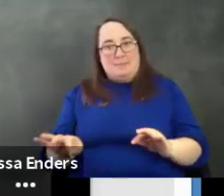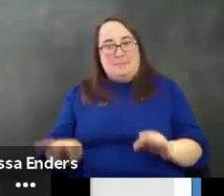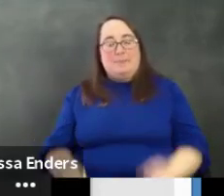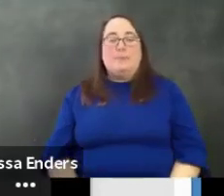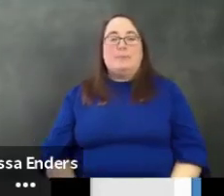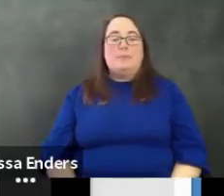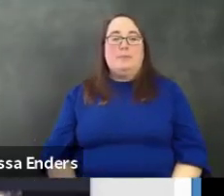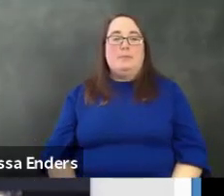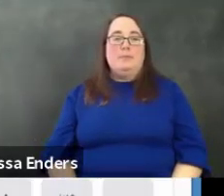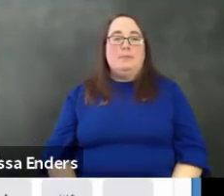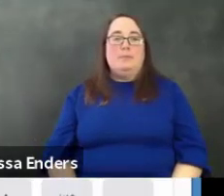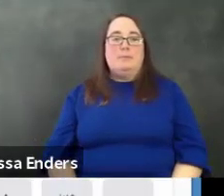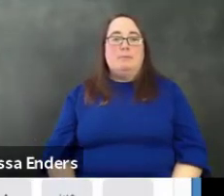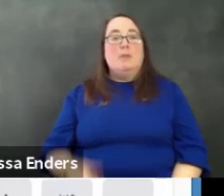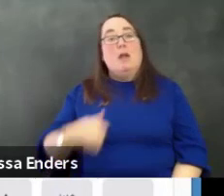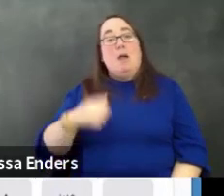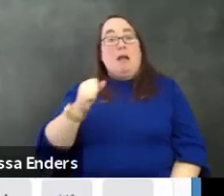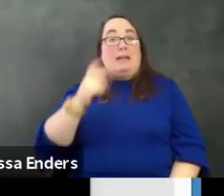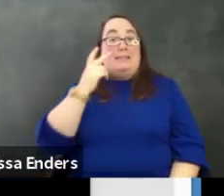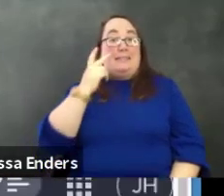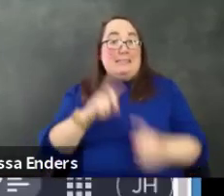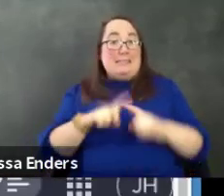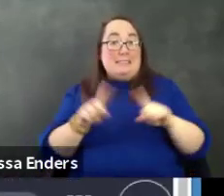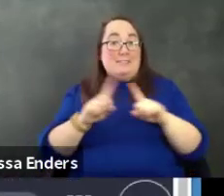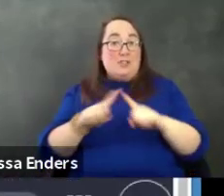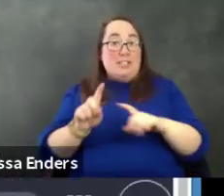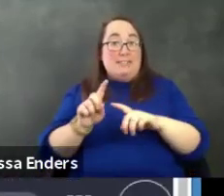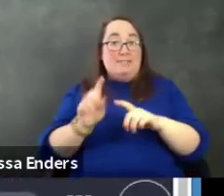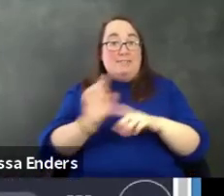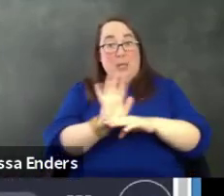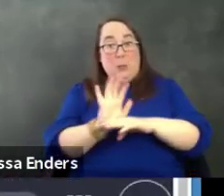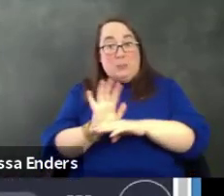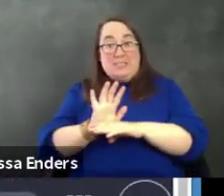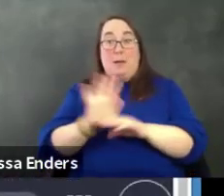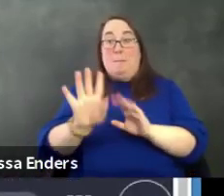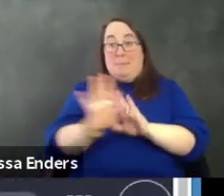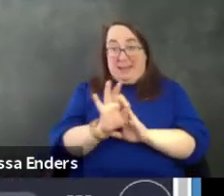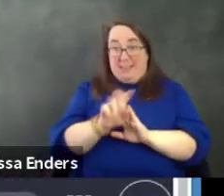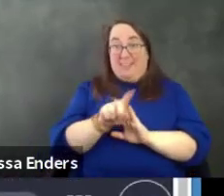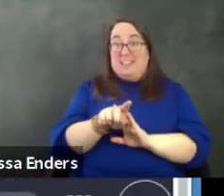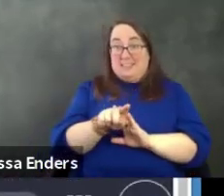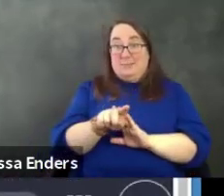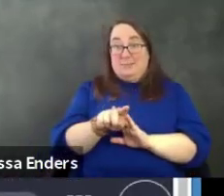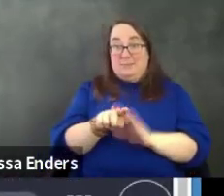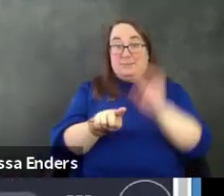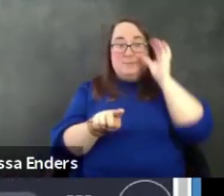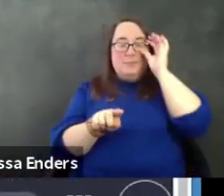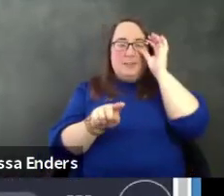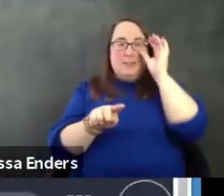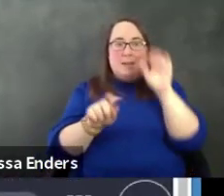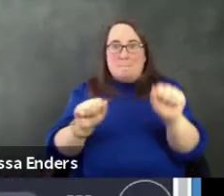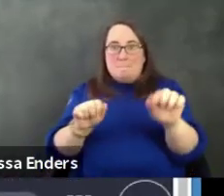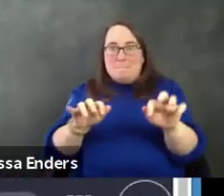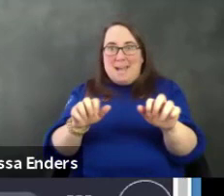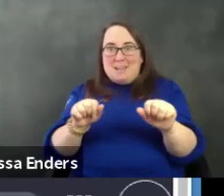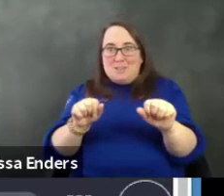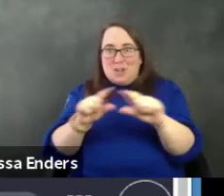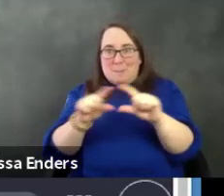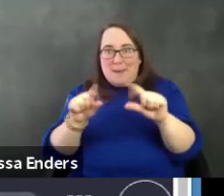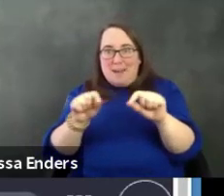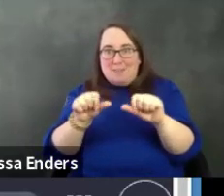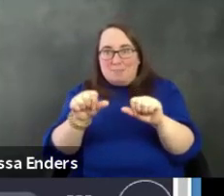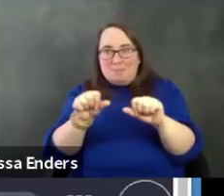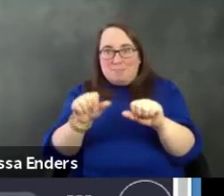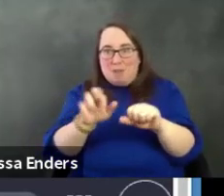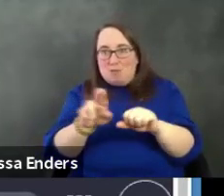And I can see the different videos. So I'm going to pick this video, and I'm going to go, this is the magic button piece right here. Over here on the right-hand